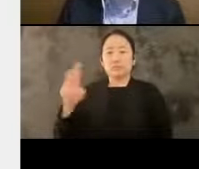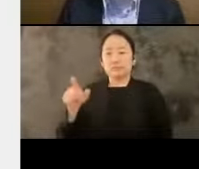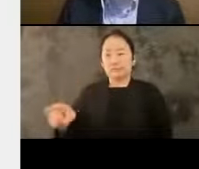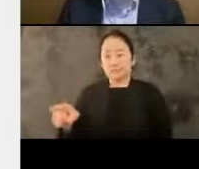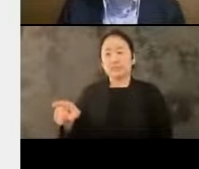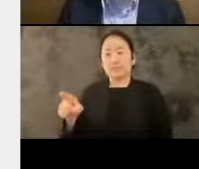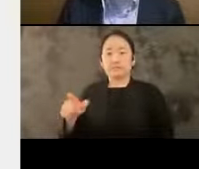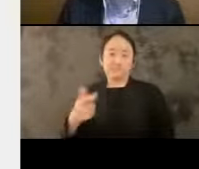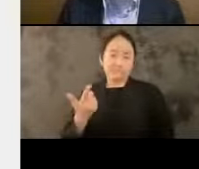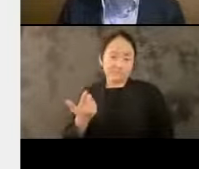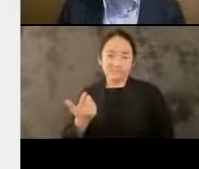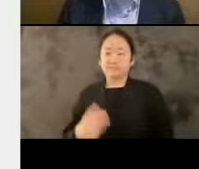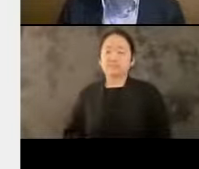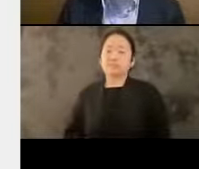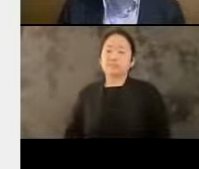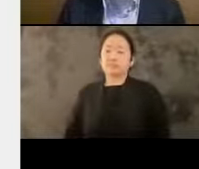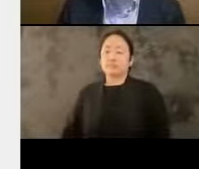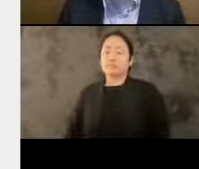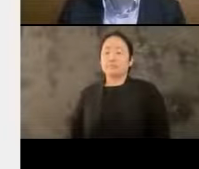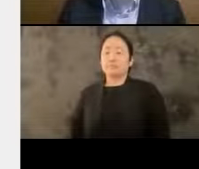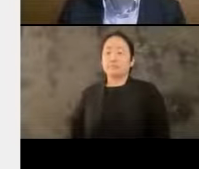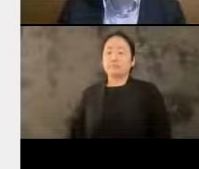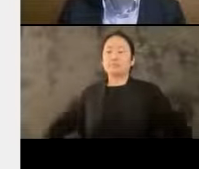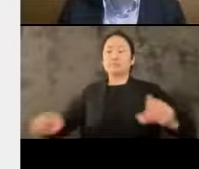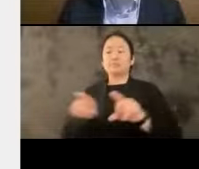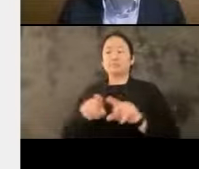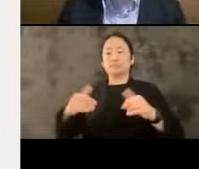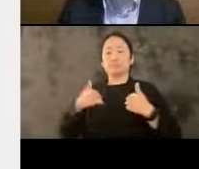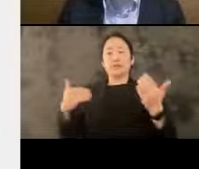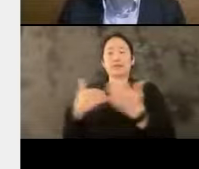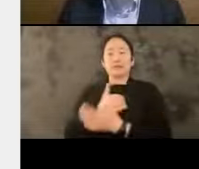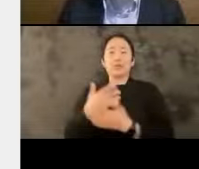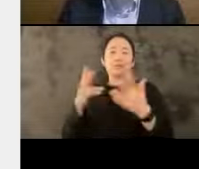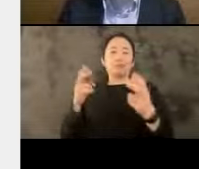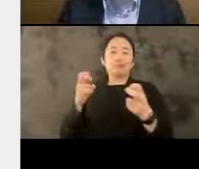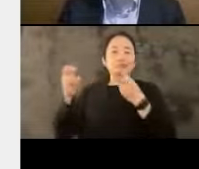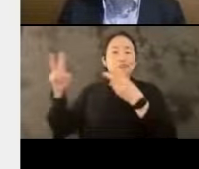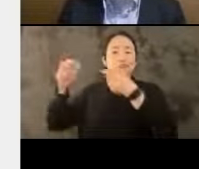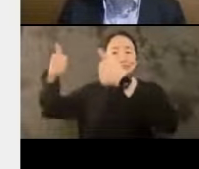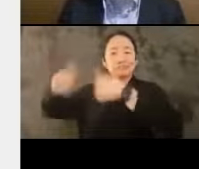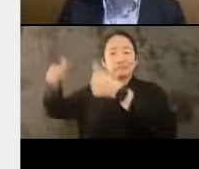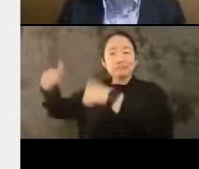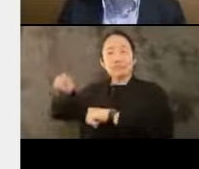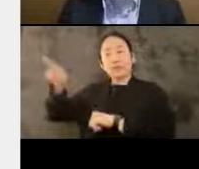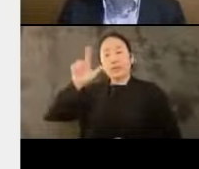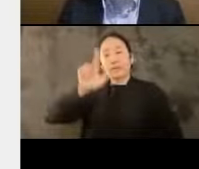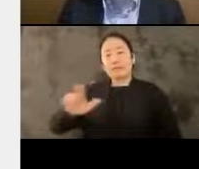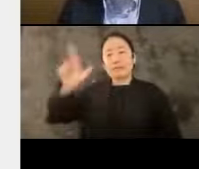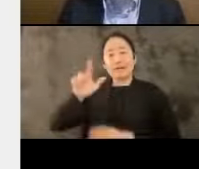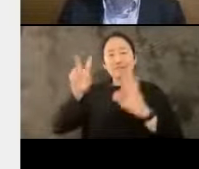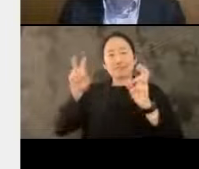address, and we do have some new documents posted on our library section of the